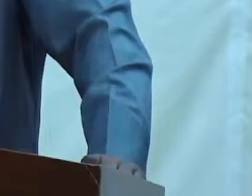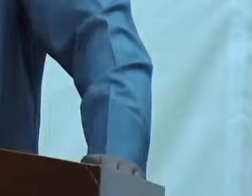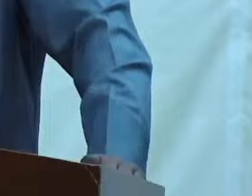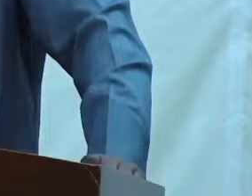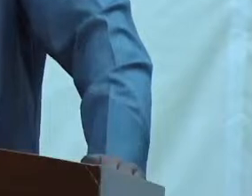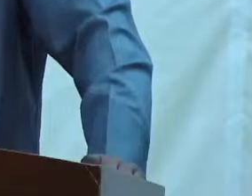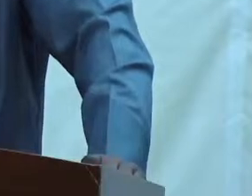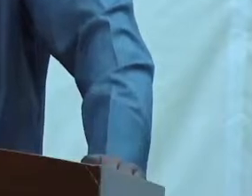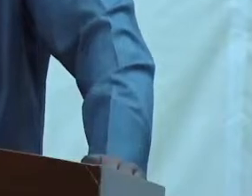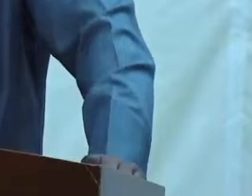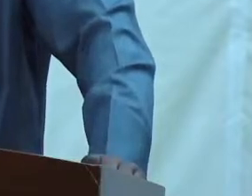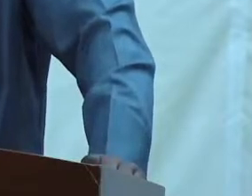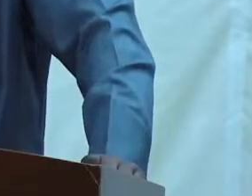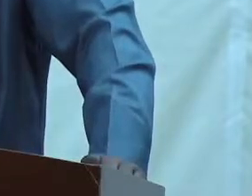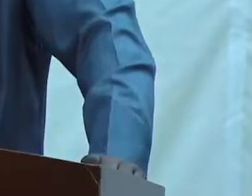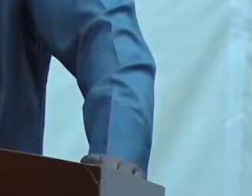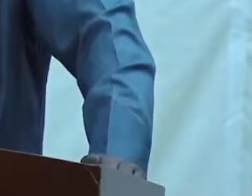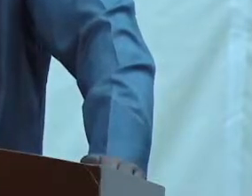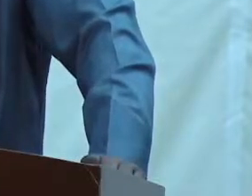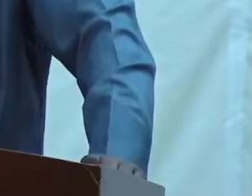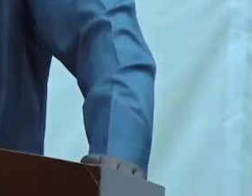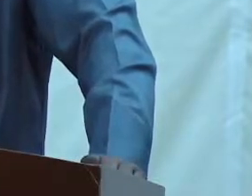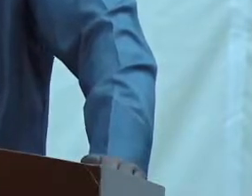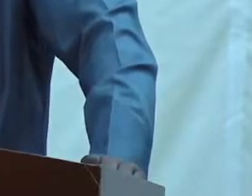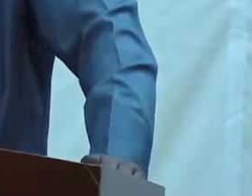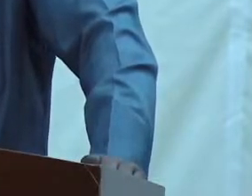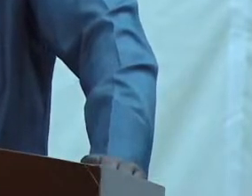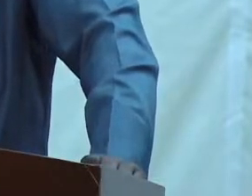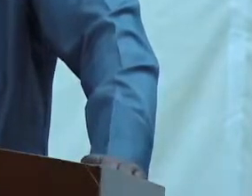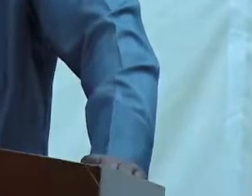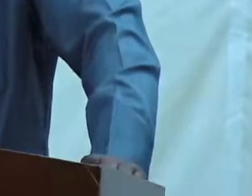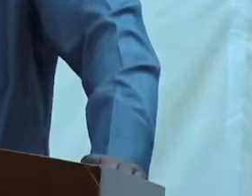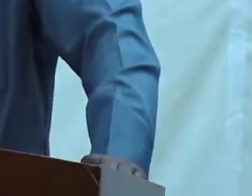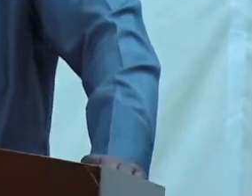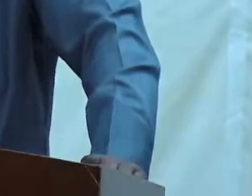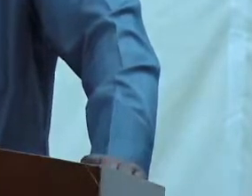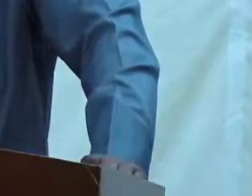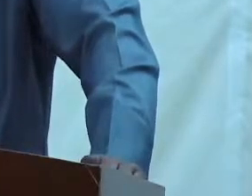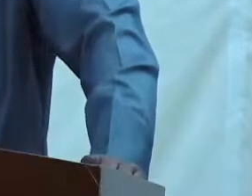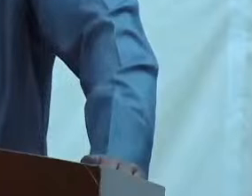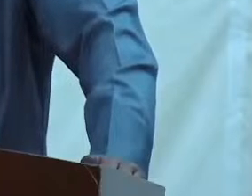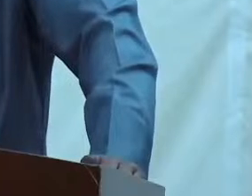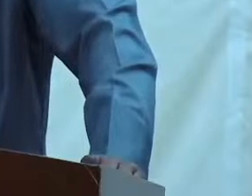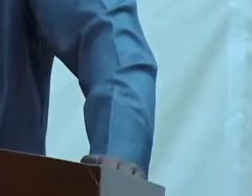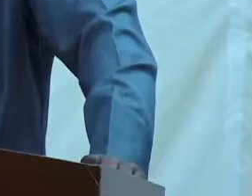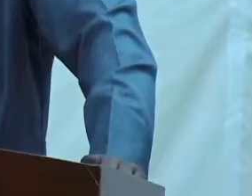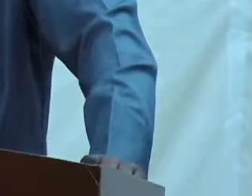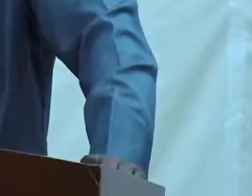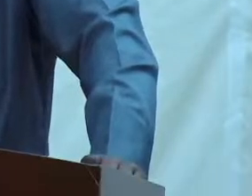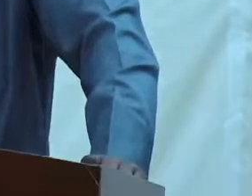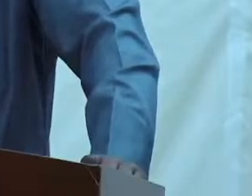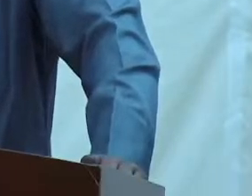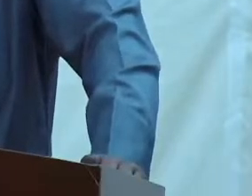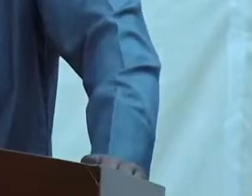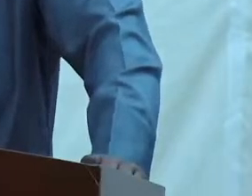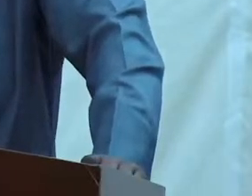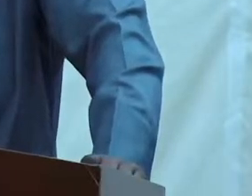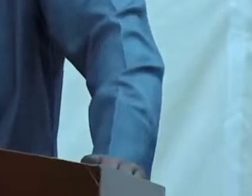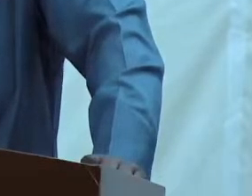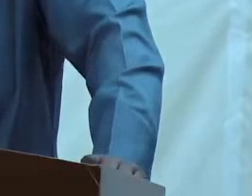September of this year, CDD Ghana deepened its African footprint by leading the formation of the West